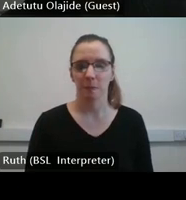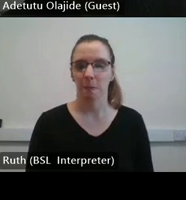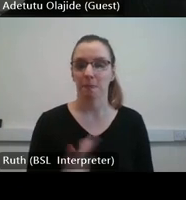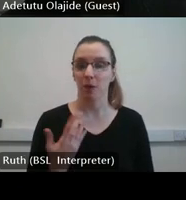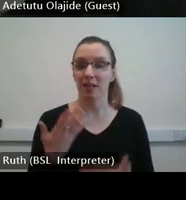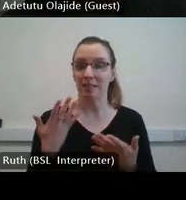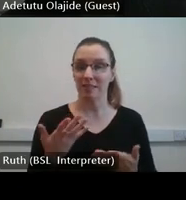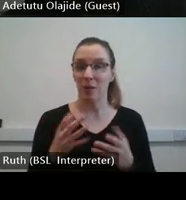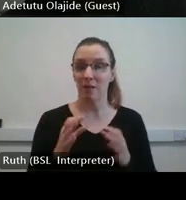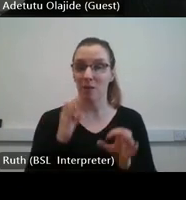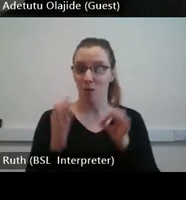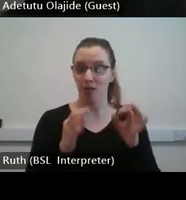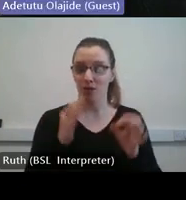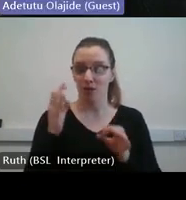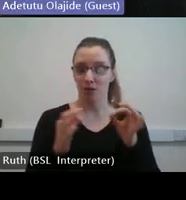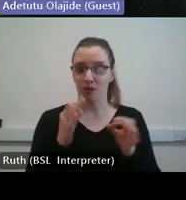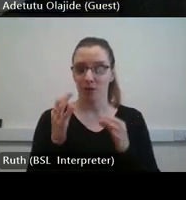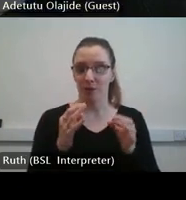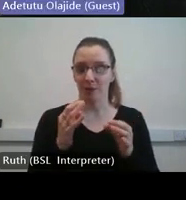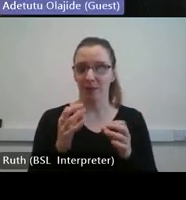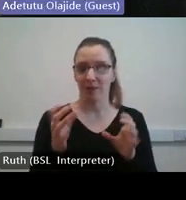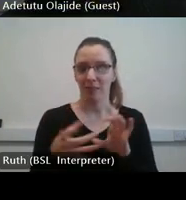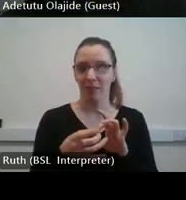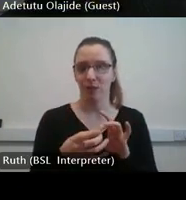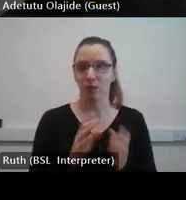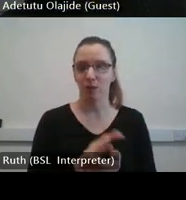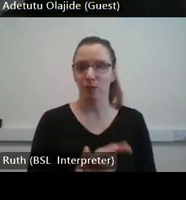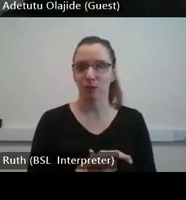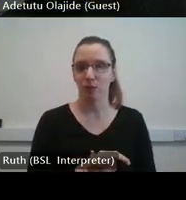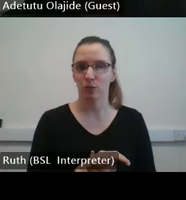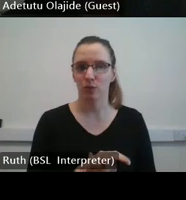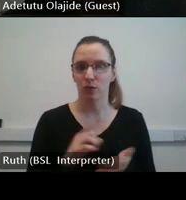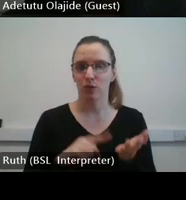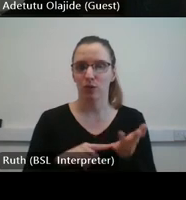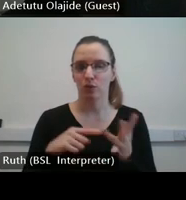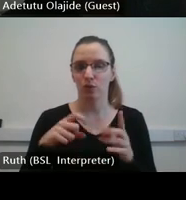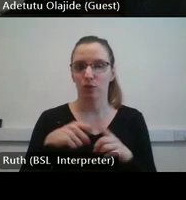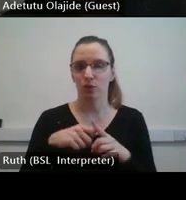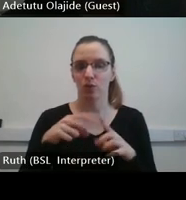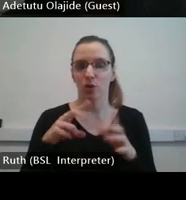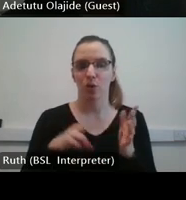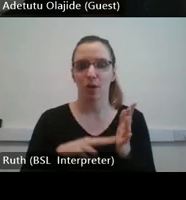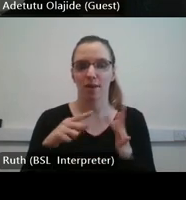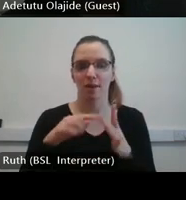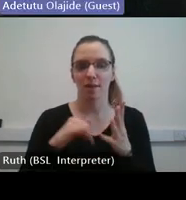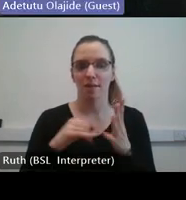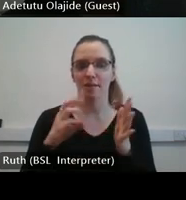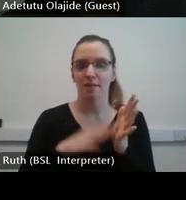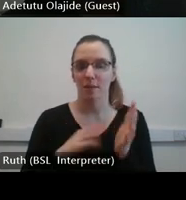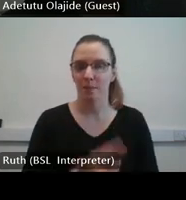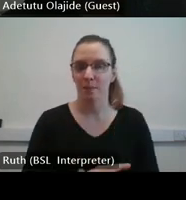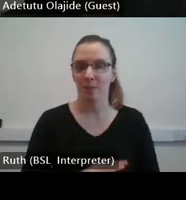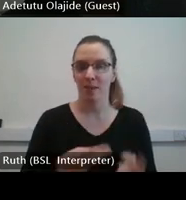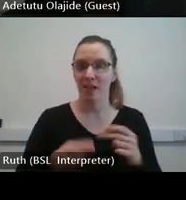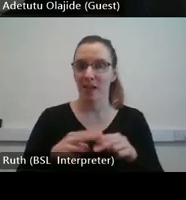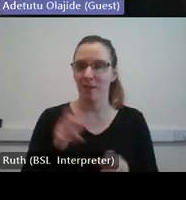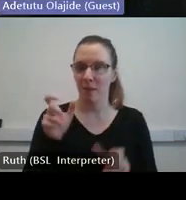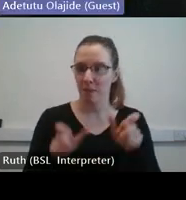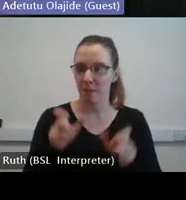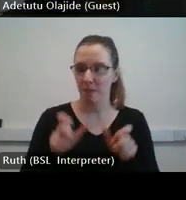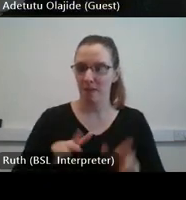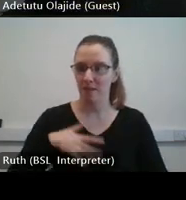a question here around about tokenism if anyone's ever felt that their experience has been